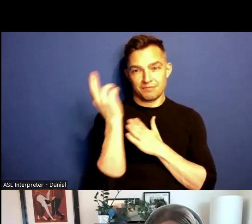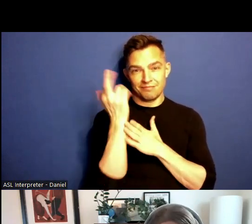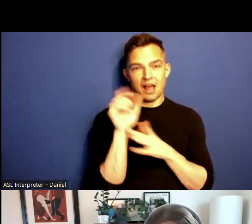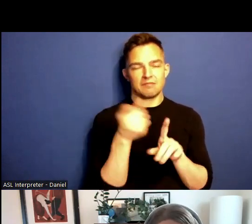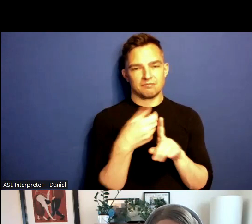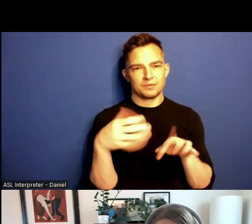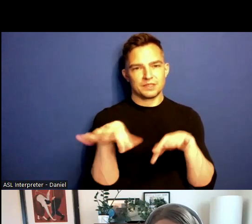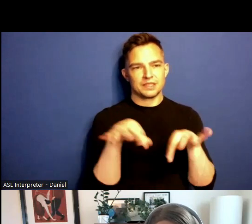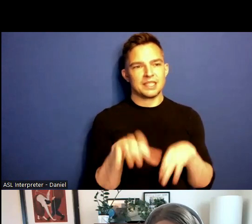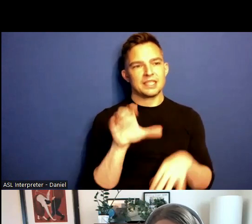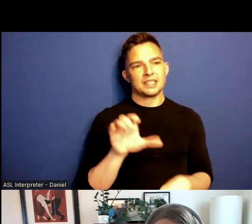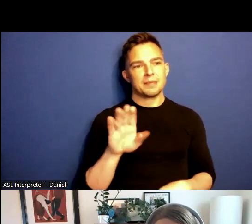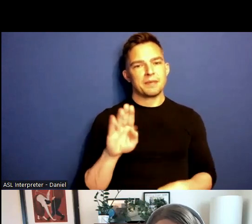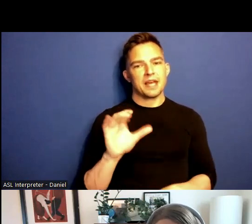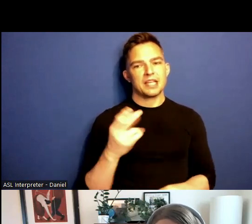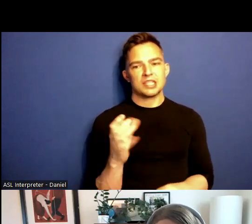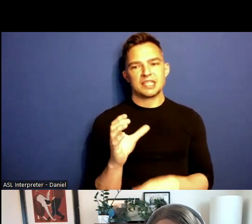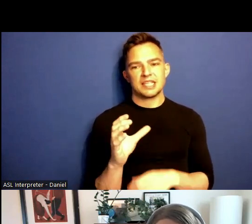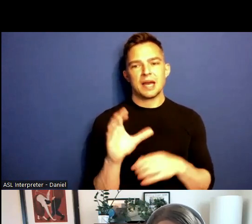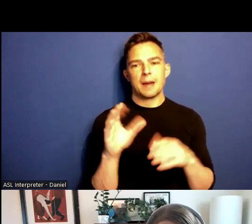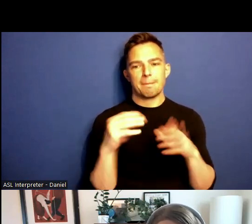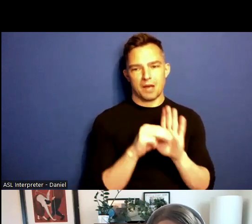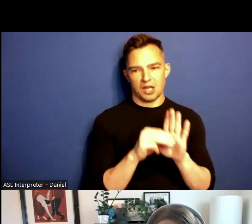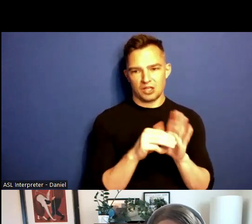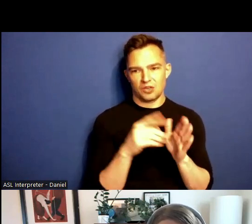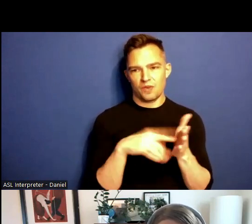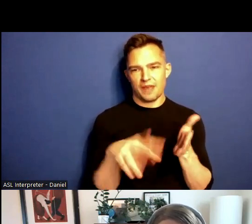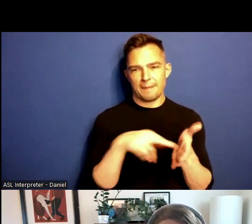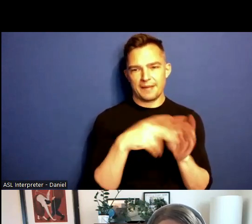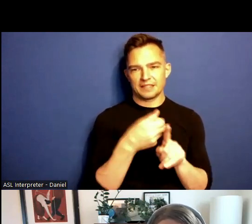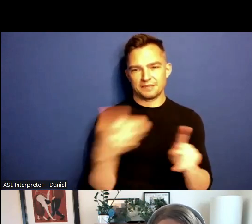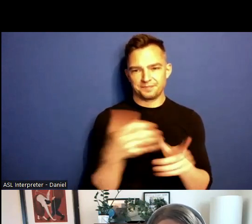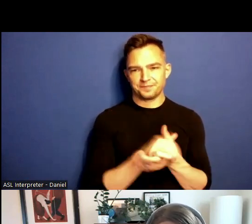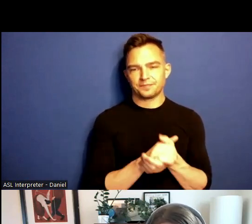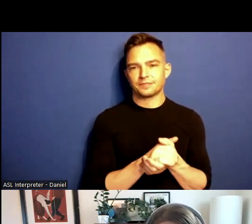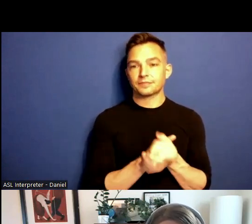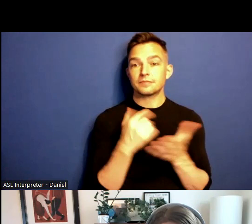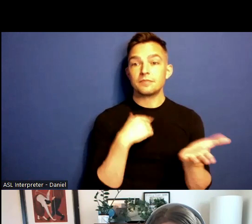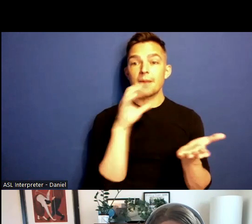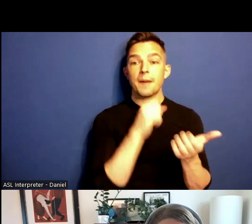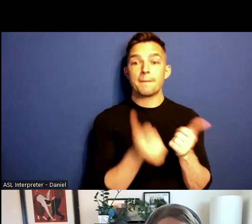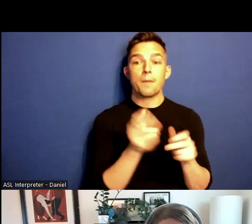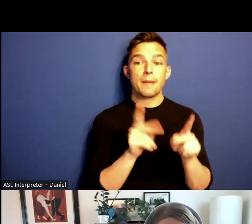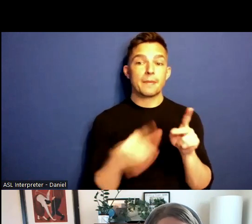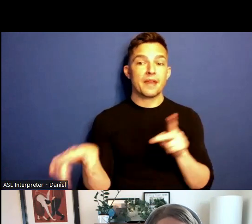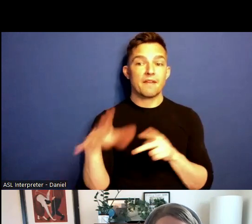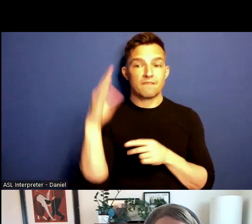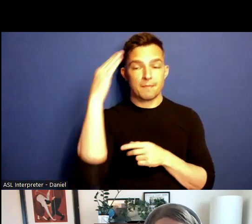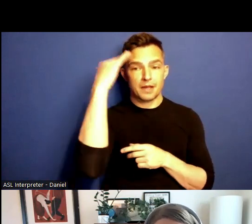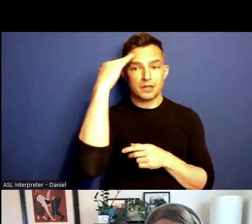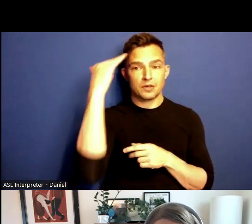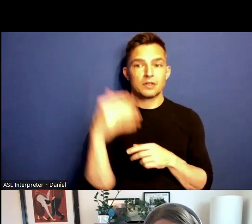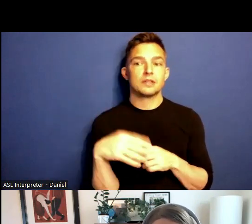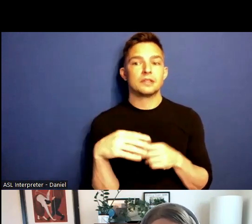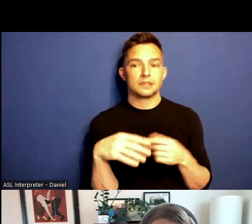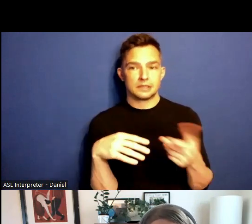the CCBHC model is. I'm guessing that that most folks are familiar with it, but just to make sure